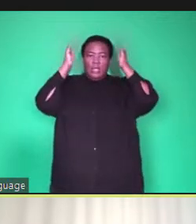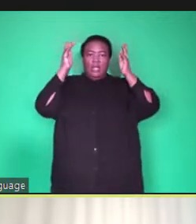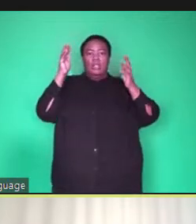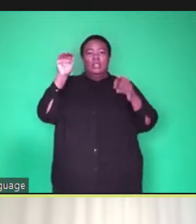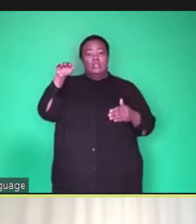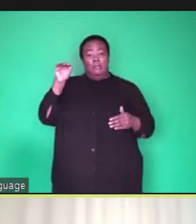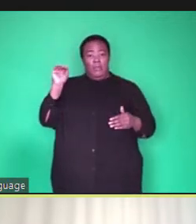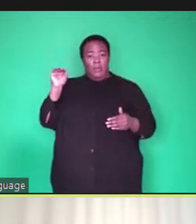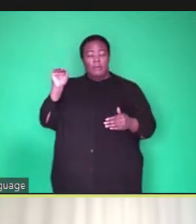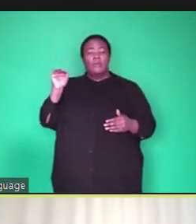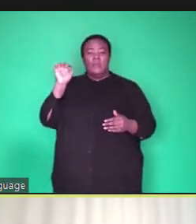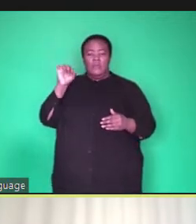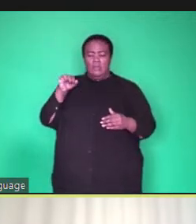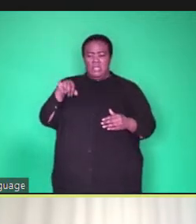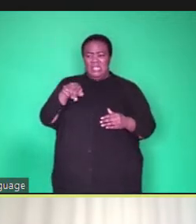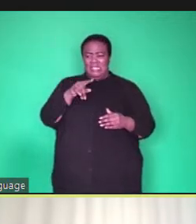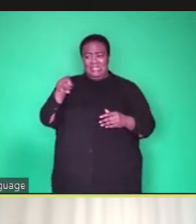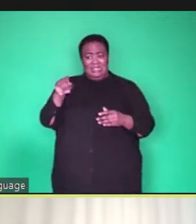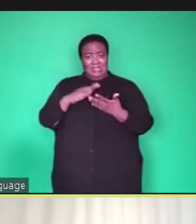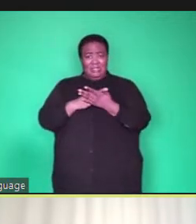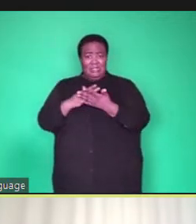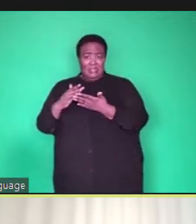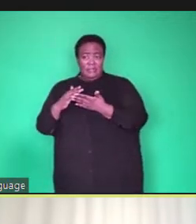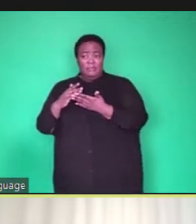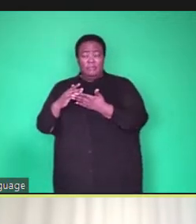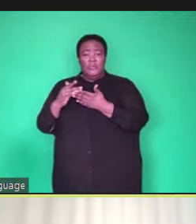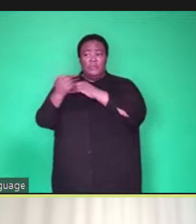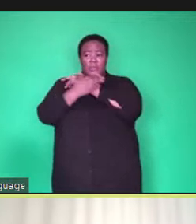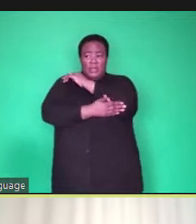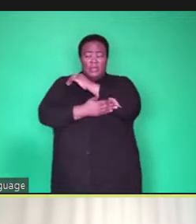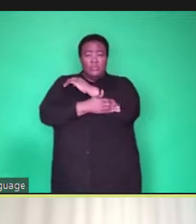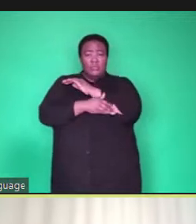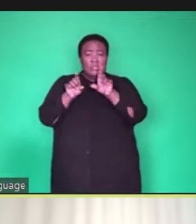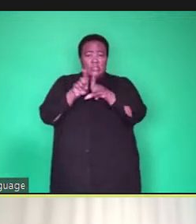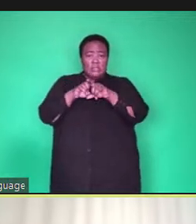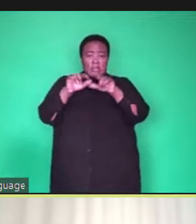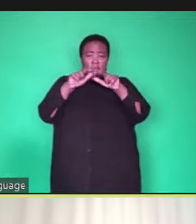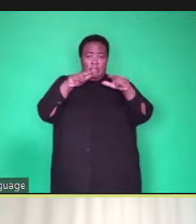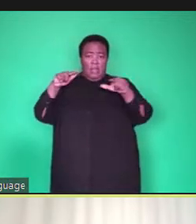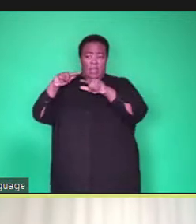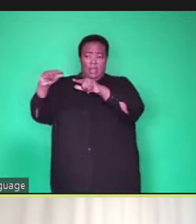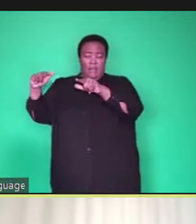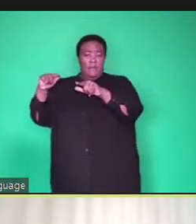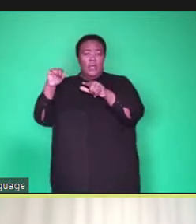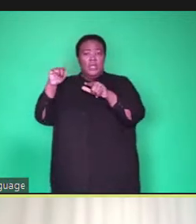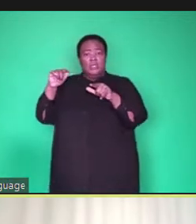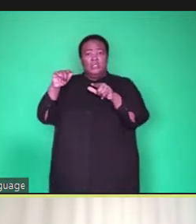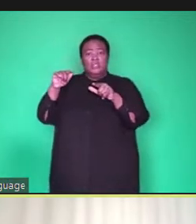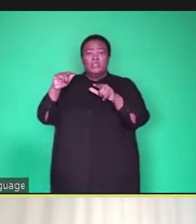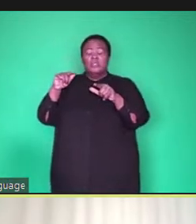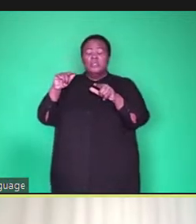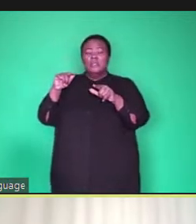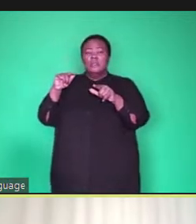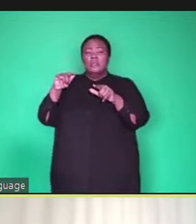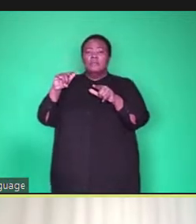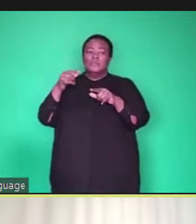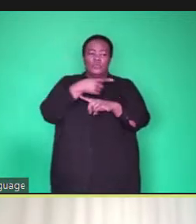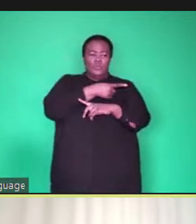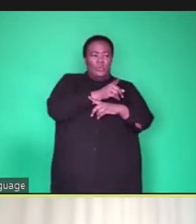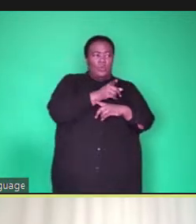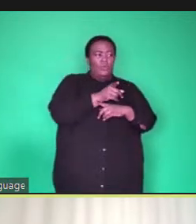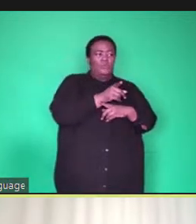course, historically labour-sending countries and have similar levels of parental absence to those in South Africa. So